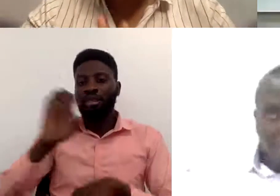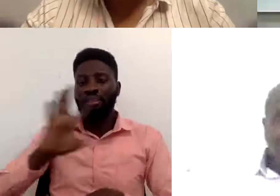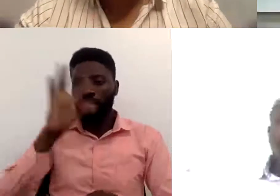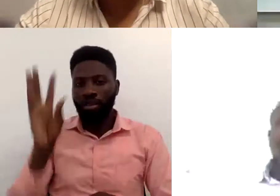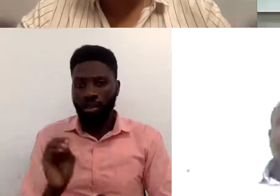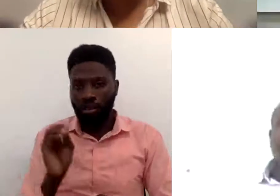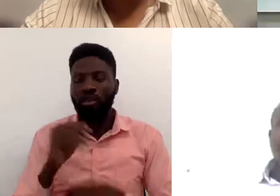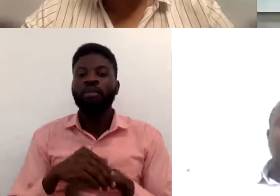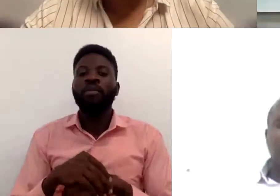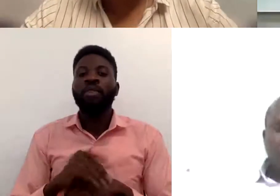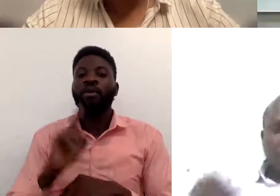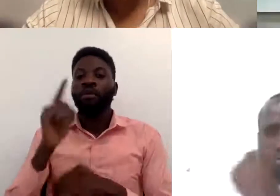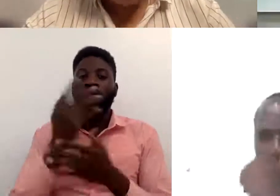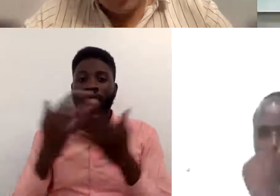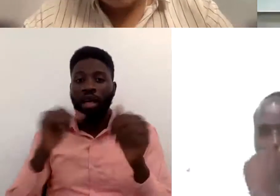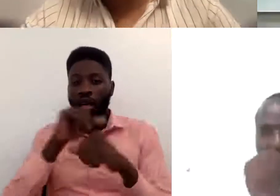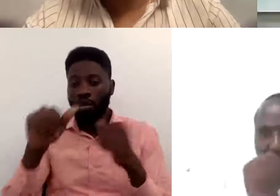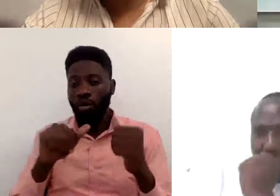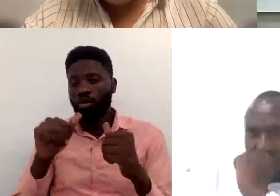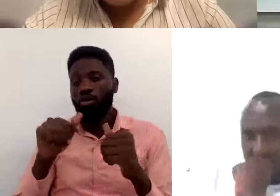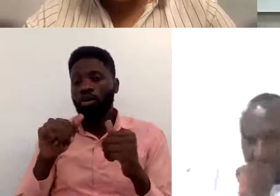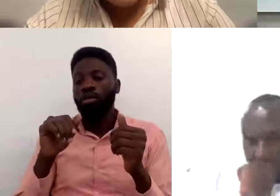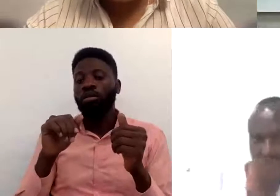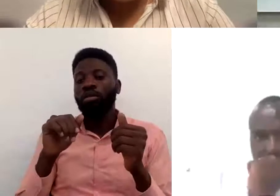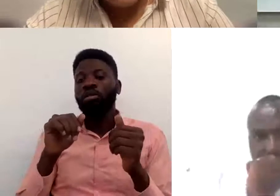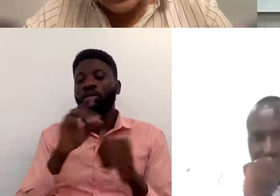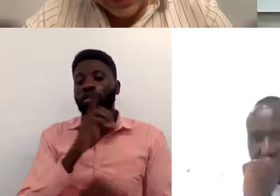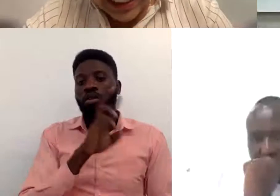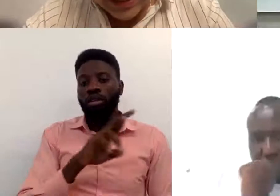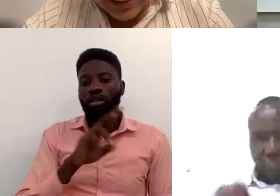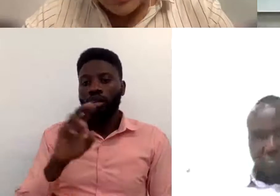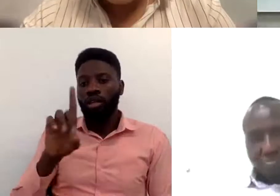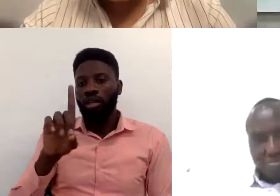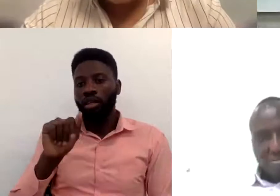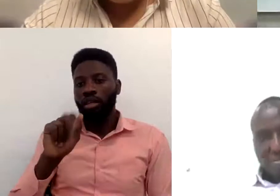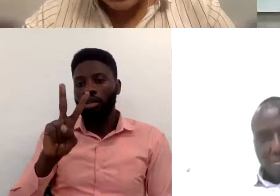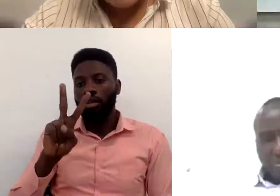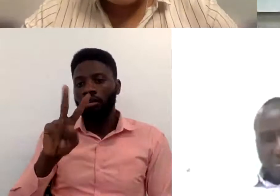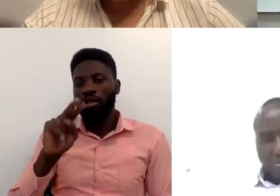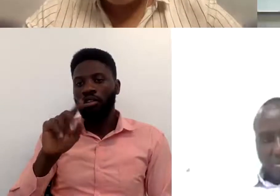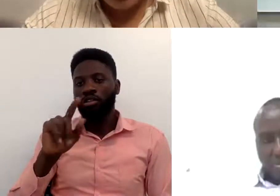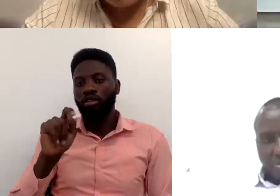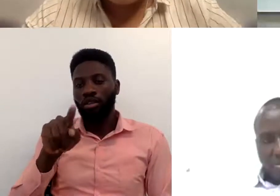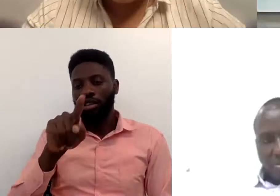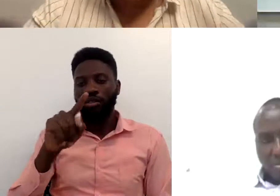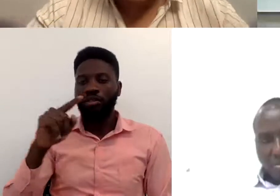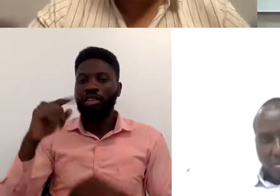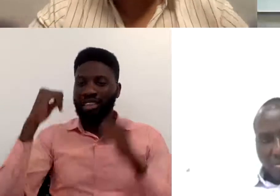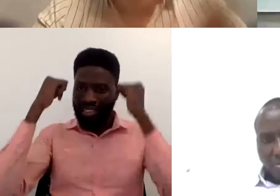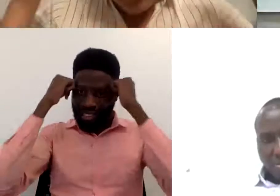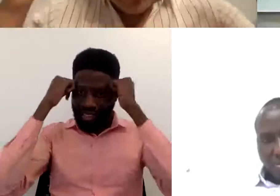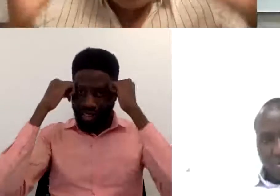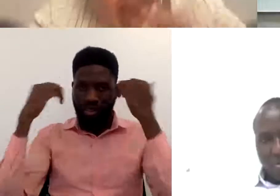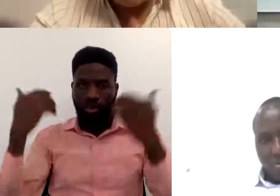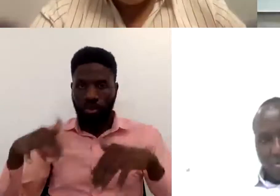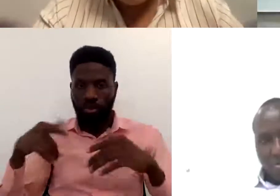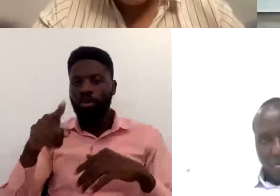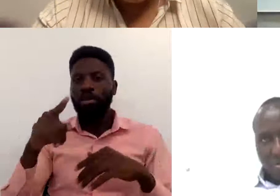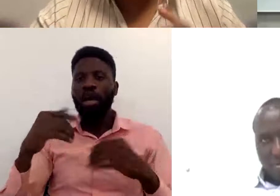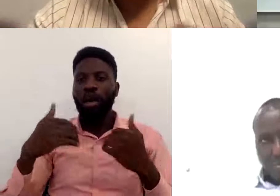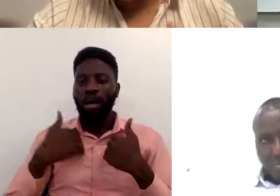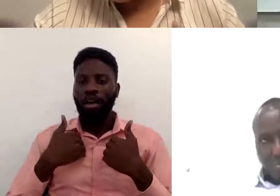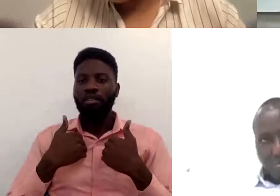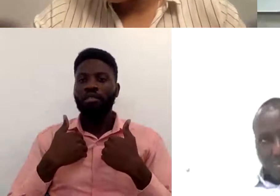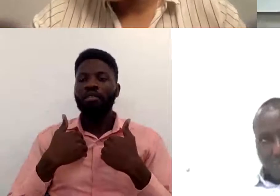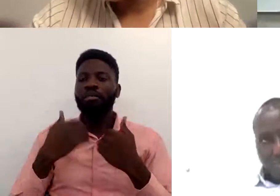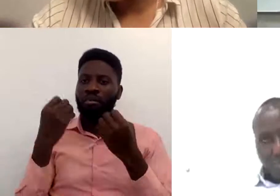I want to mention about Dr. Davidson is the amount of studying he did. Daktari, wow, you have so many feathers on